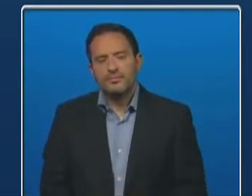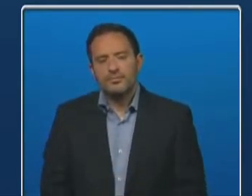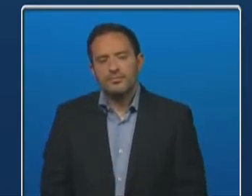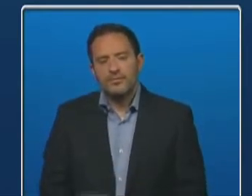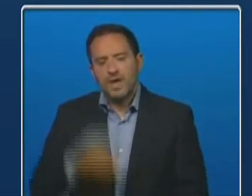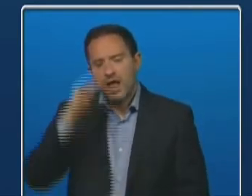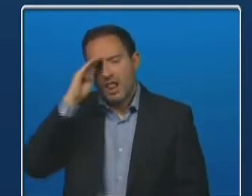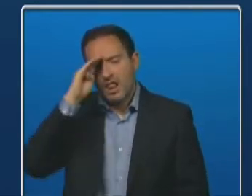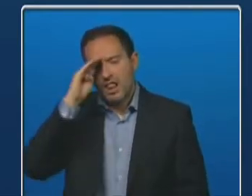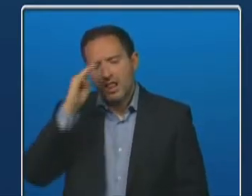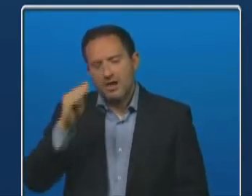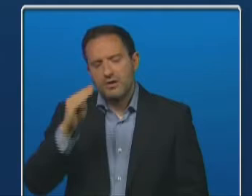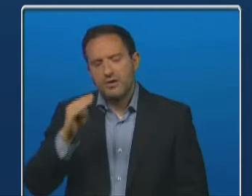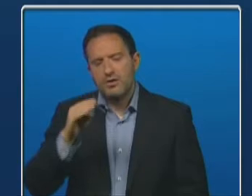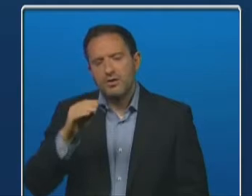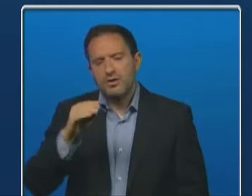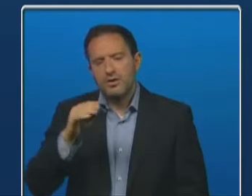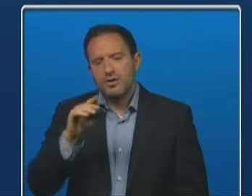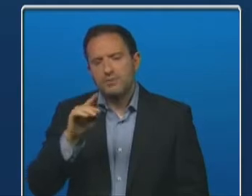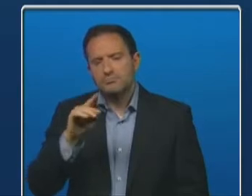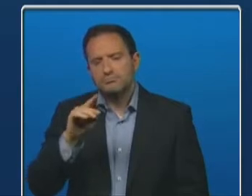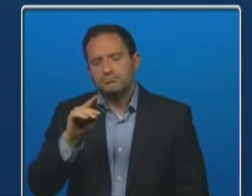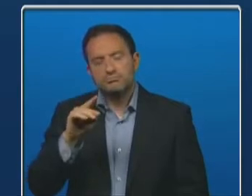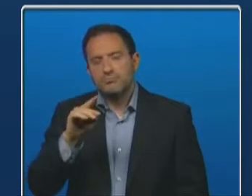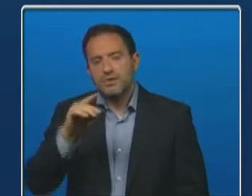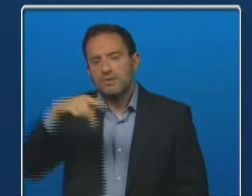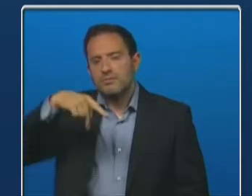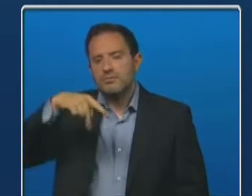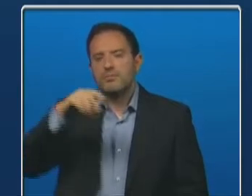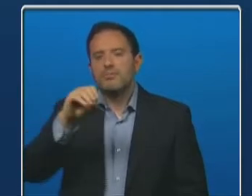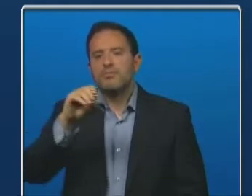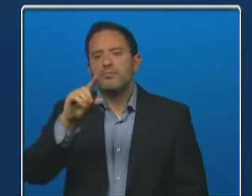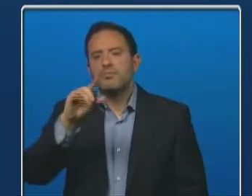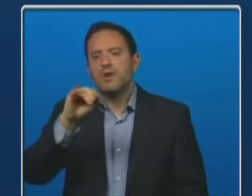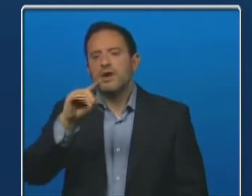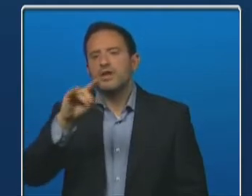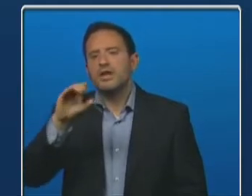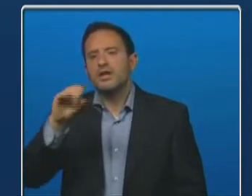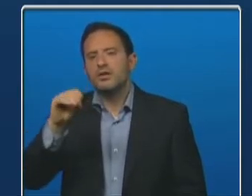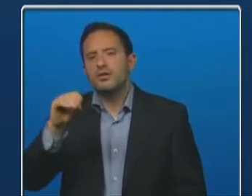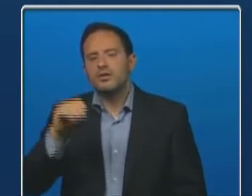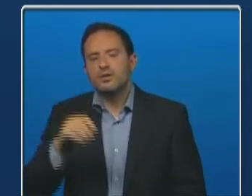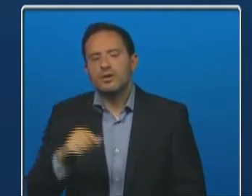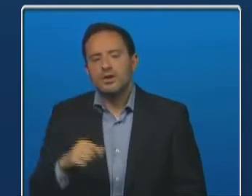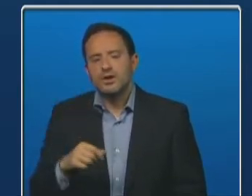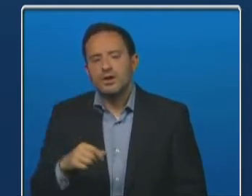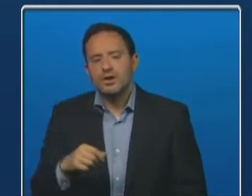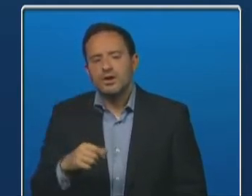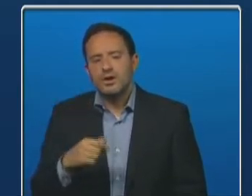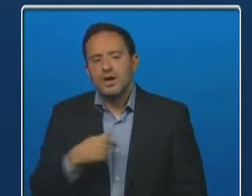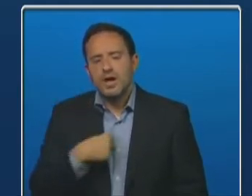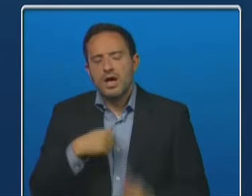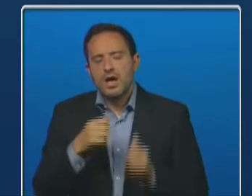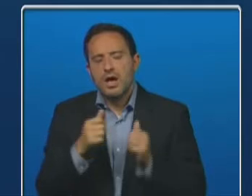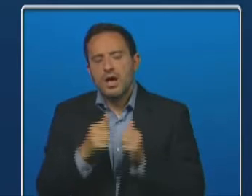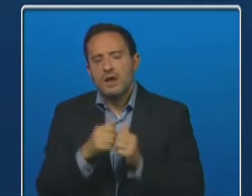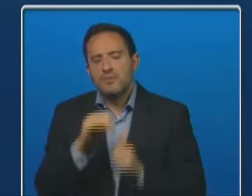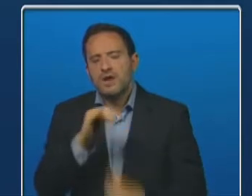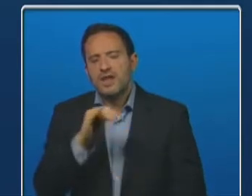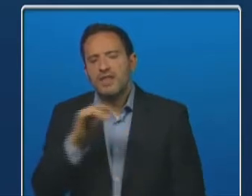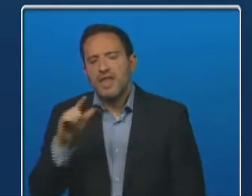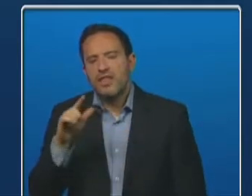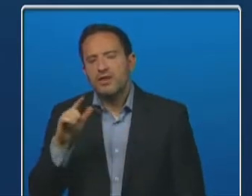Shia Katos with Politico. Your line is open. Hi, it's Shia Kappas with Illinois Playbook in